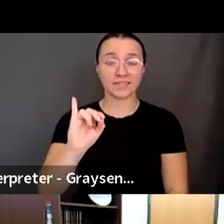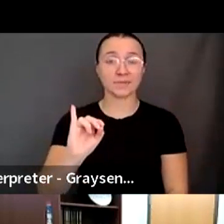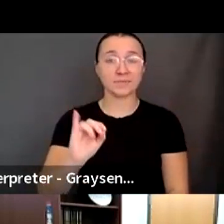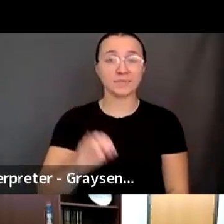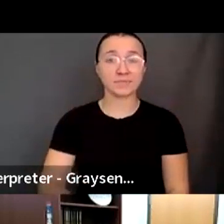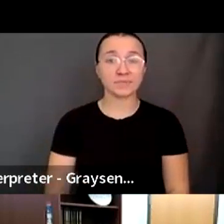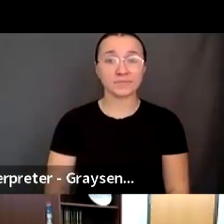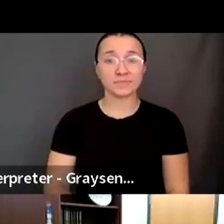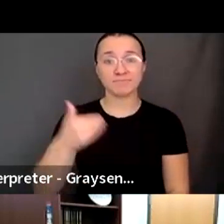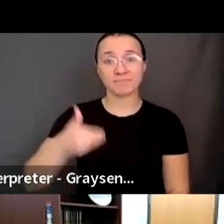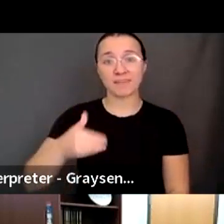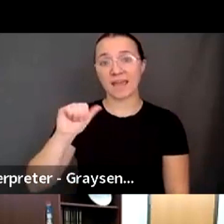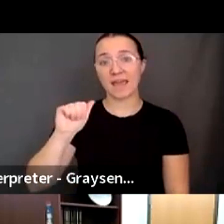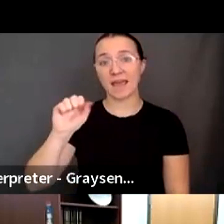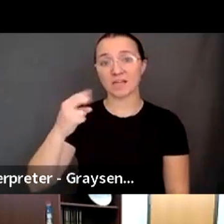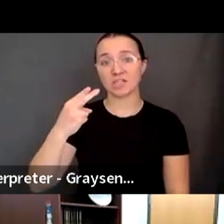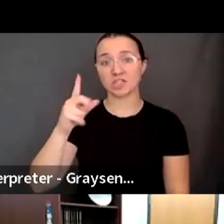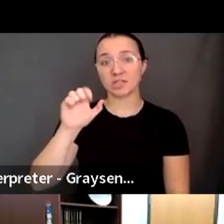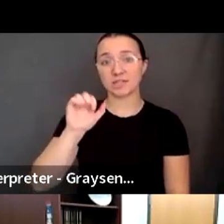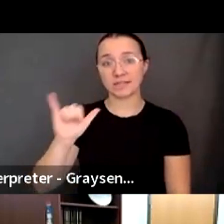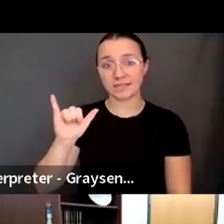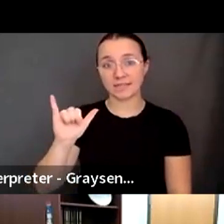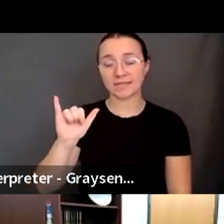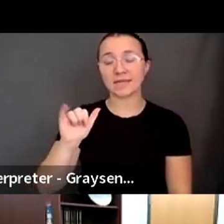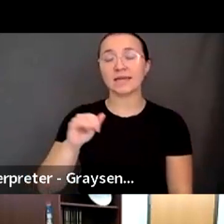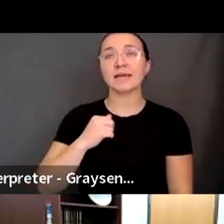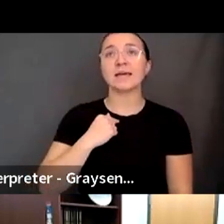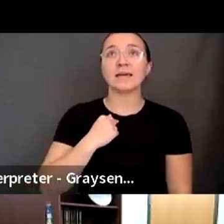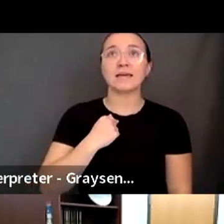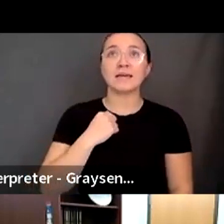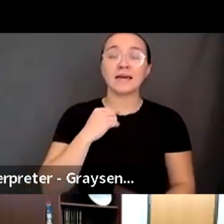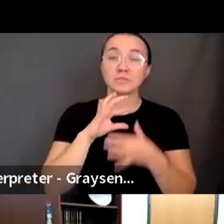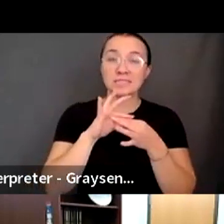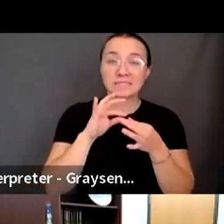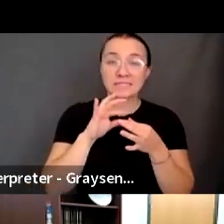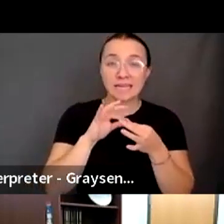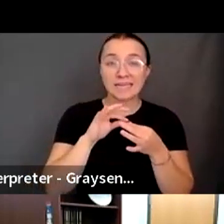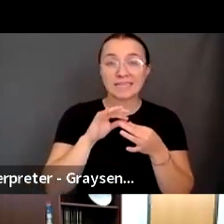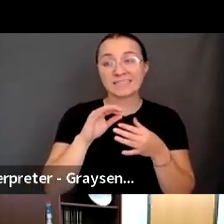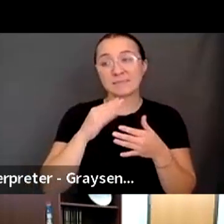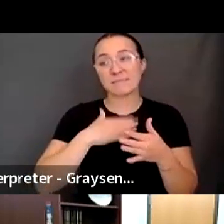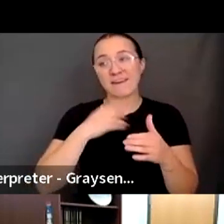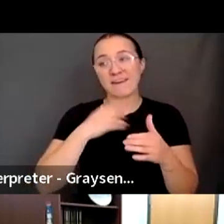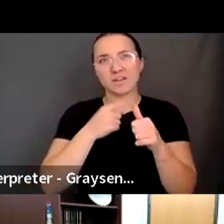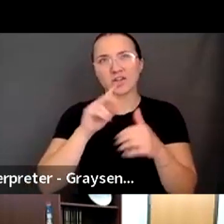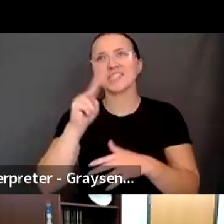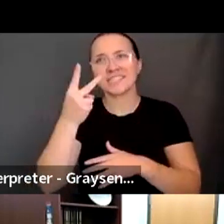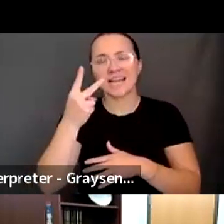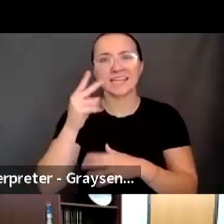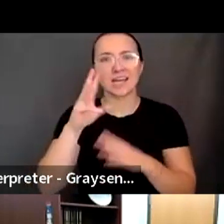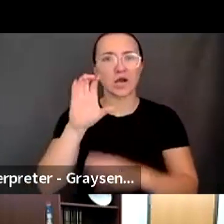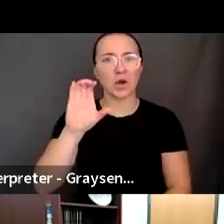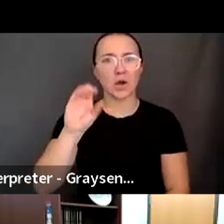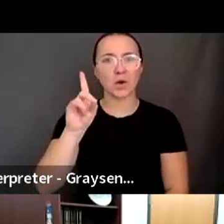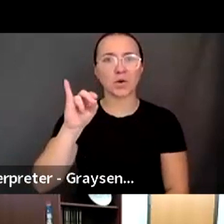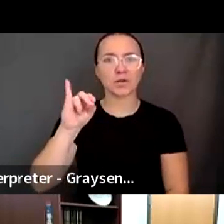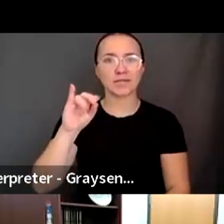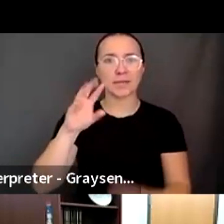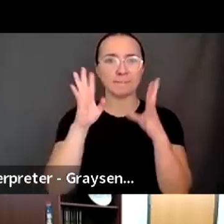This is Ashley. I just being that this is my second Codi meeting, I guess I